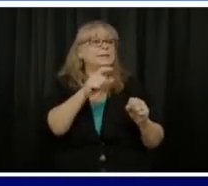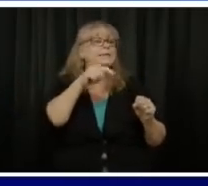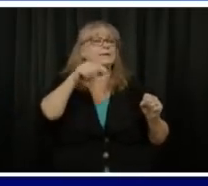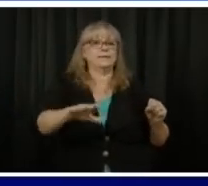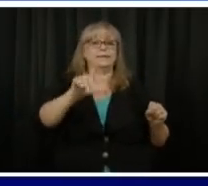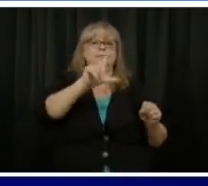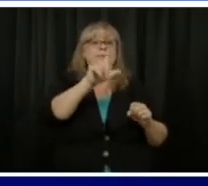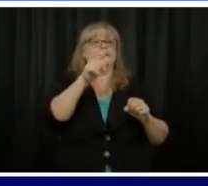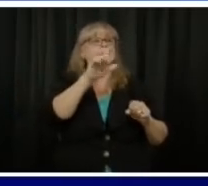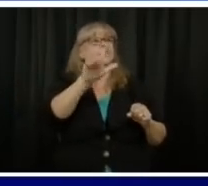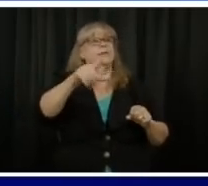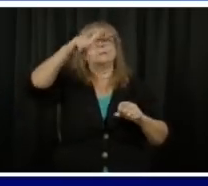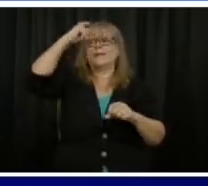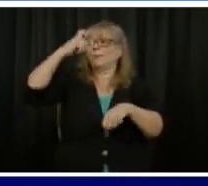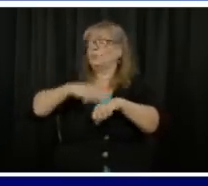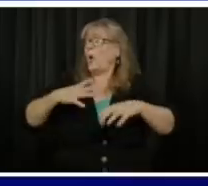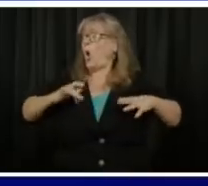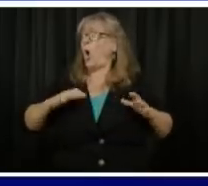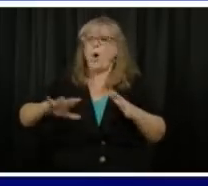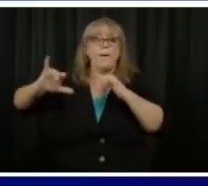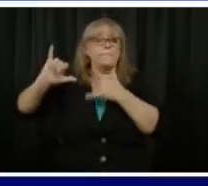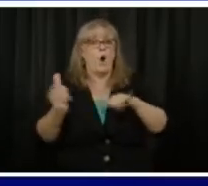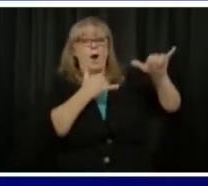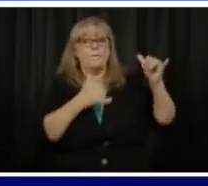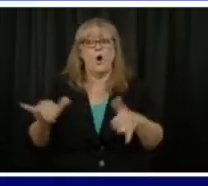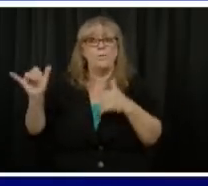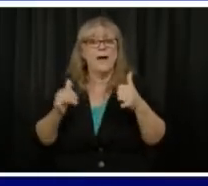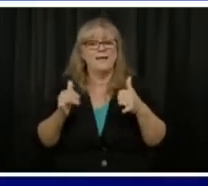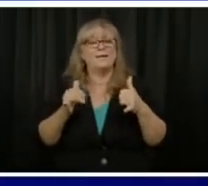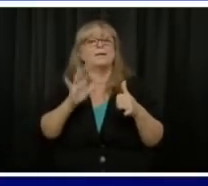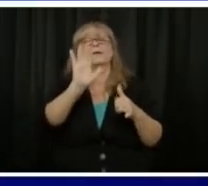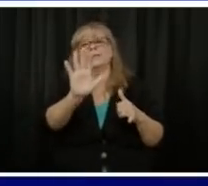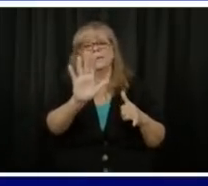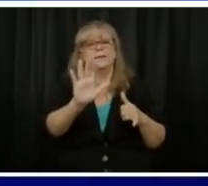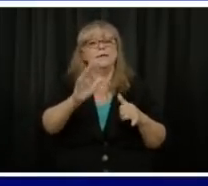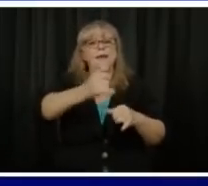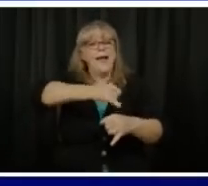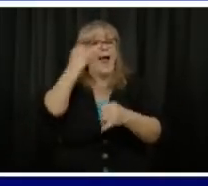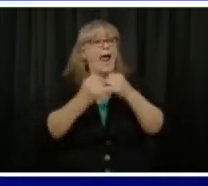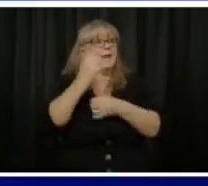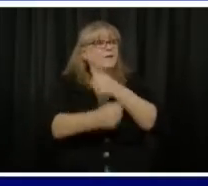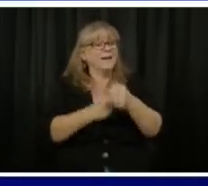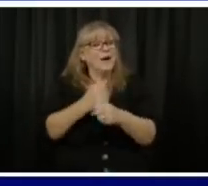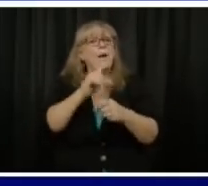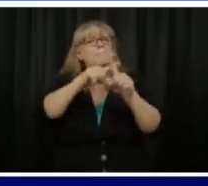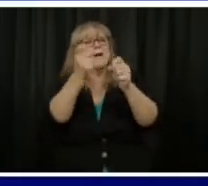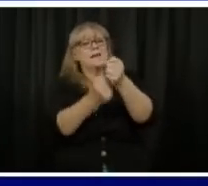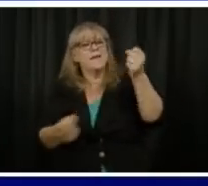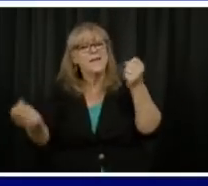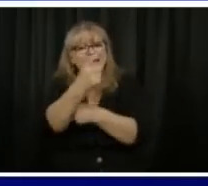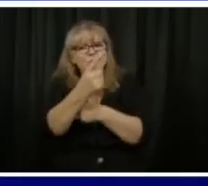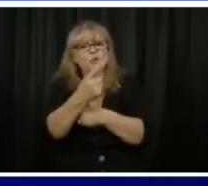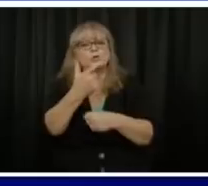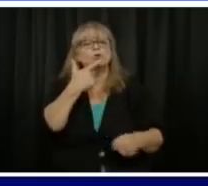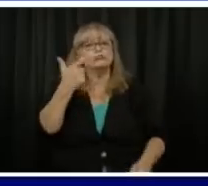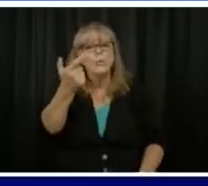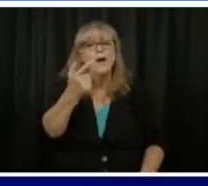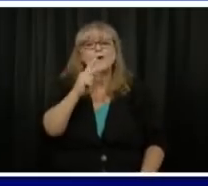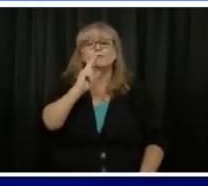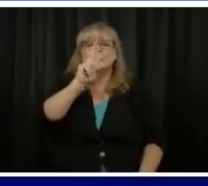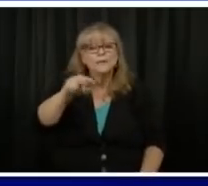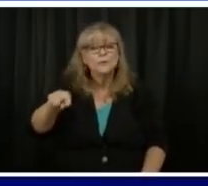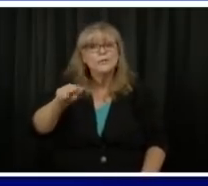lifetime of no parties. Don't worry. You're 22 now. You'll still be young next year. You'll be 23. You'll be able to have fun, but now is not the